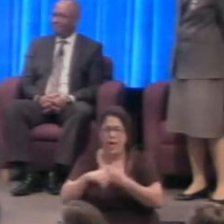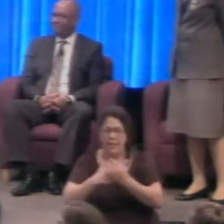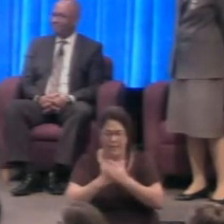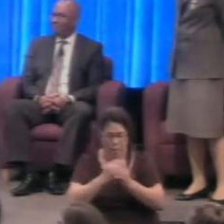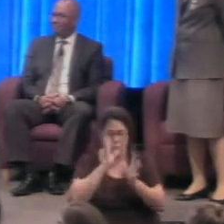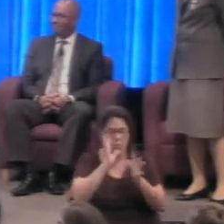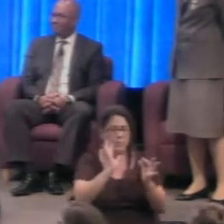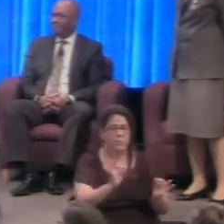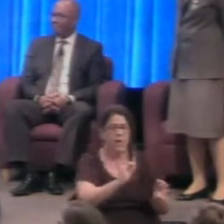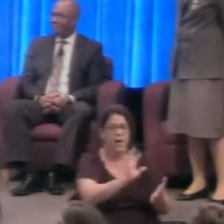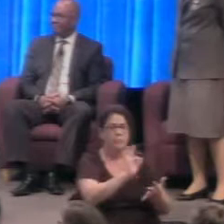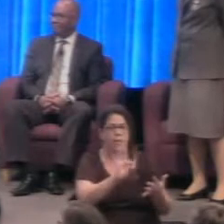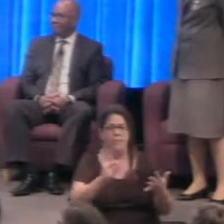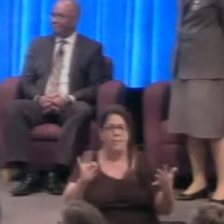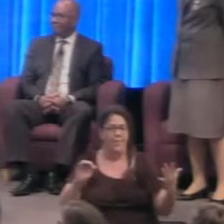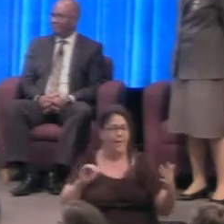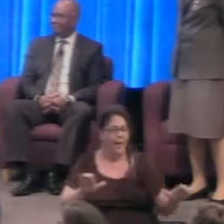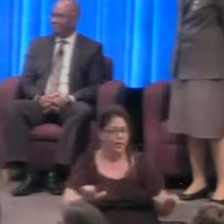action.